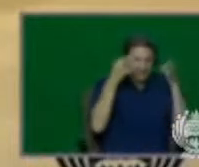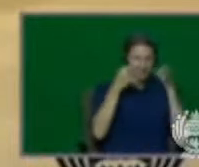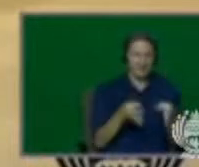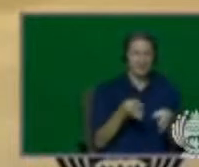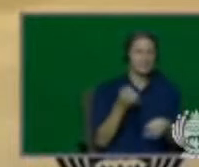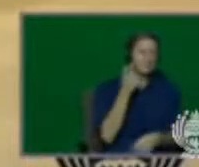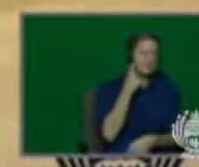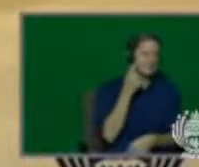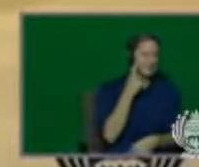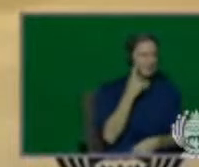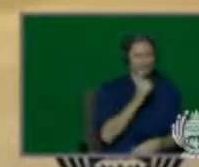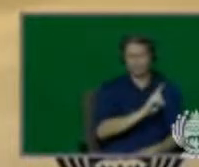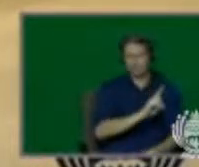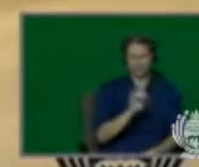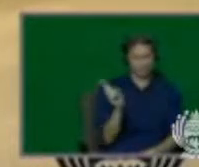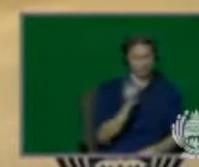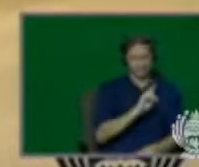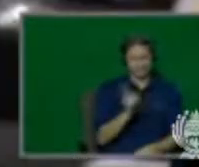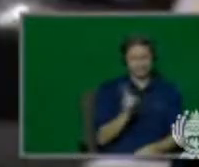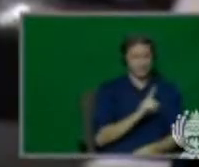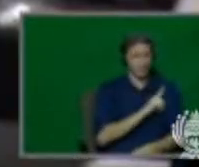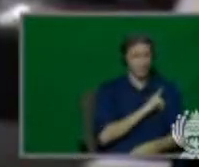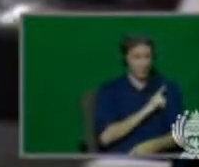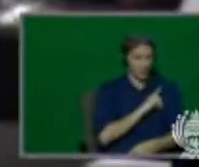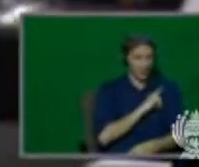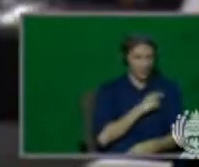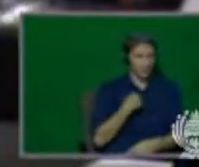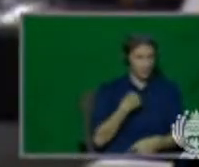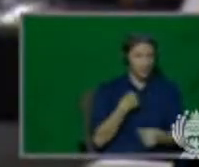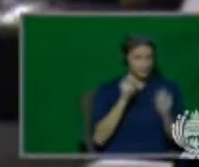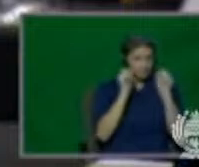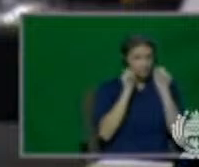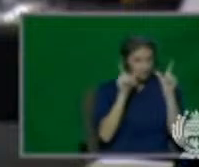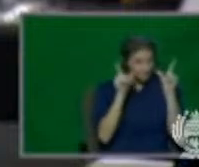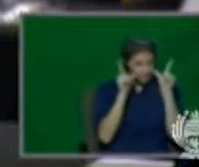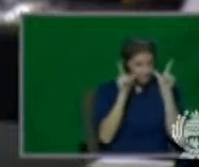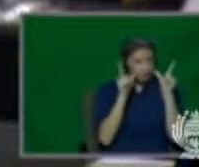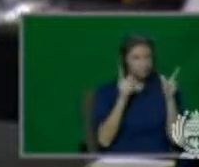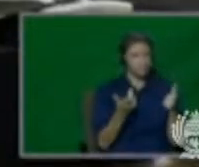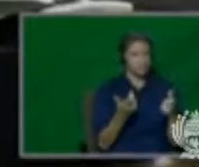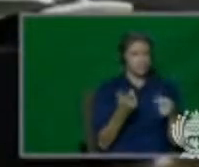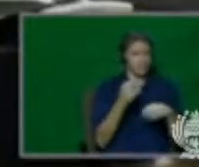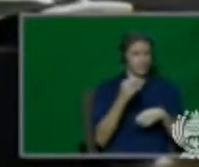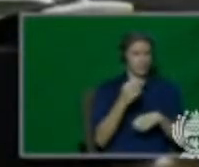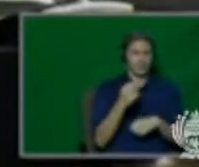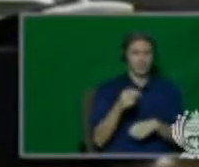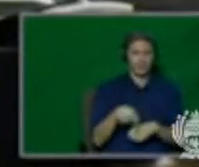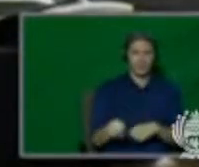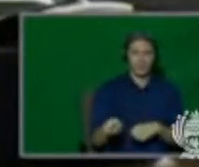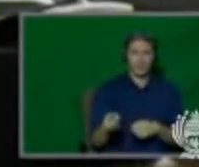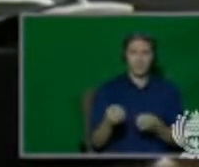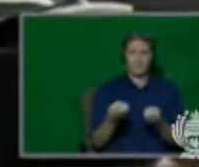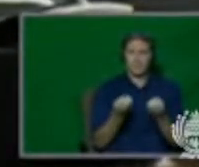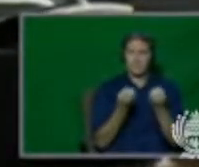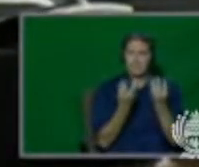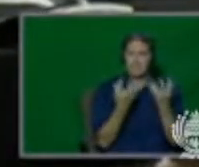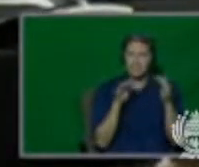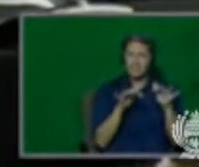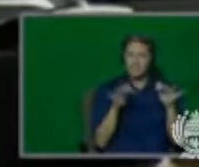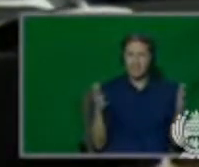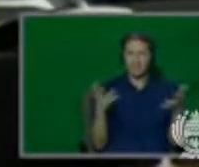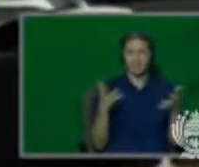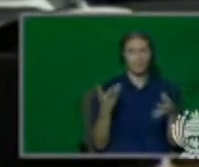ever happy to increase taxes. We are aware of the fact that a lower overall burden of tax can help to